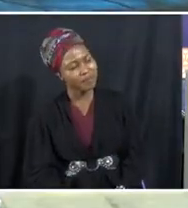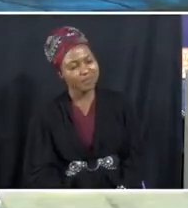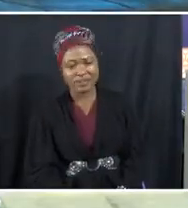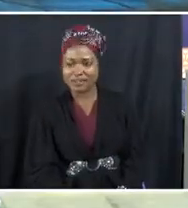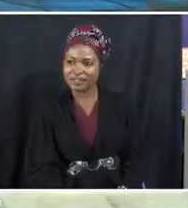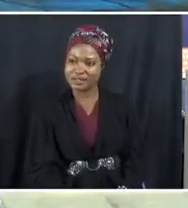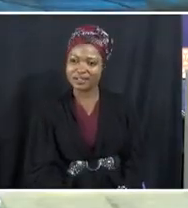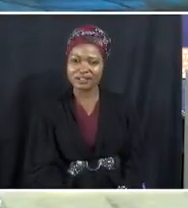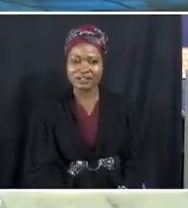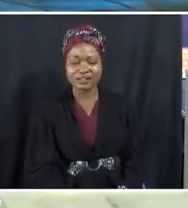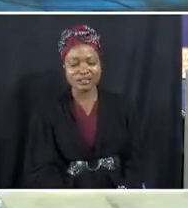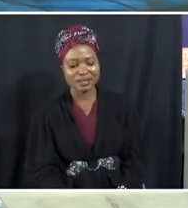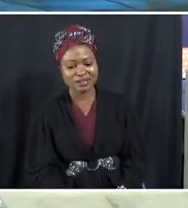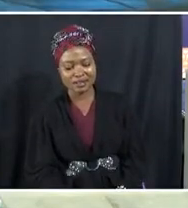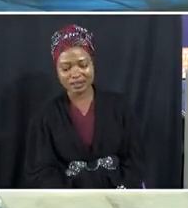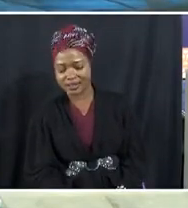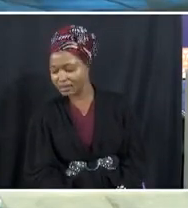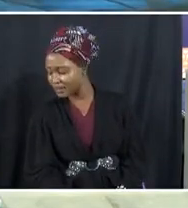And then I'm going to pray.